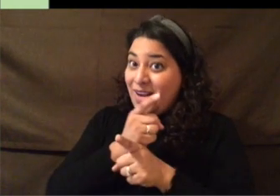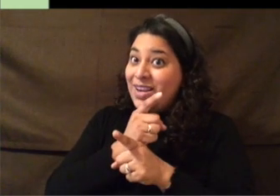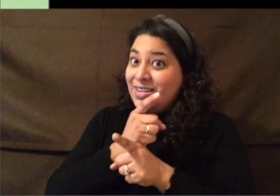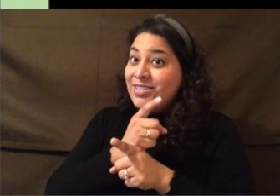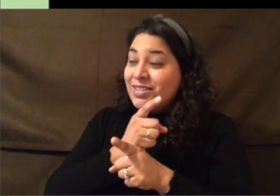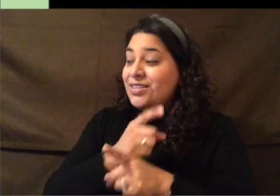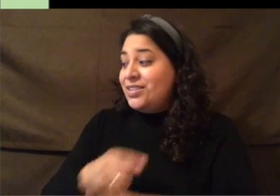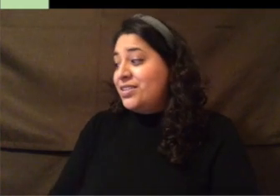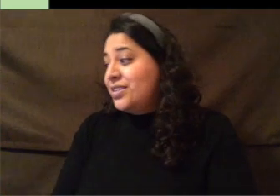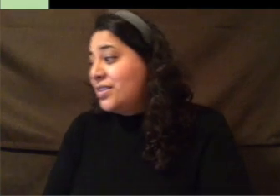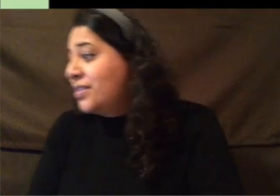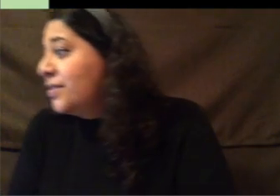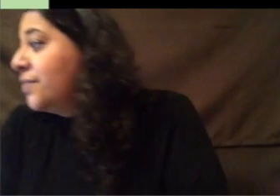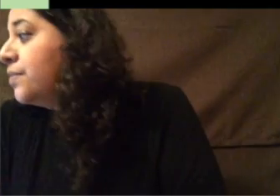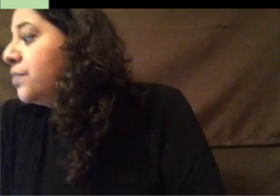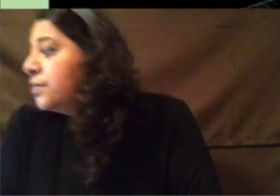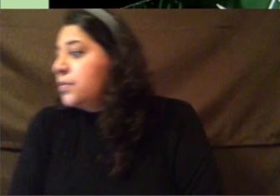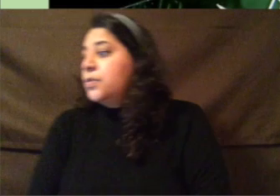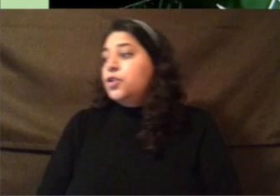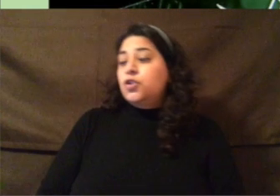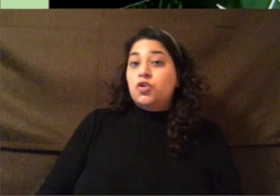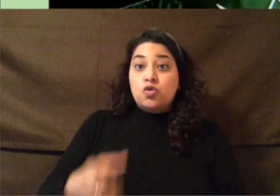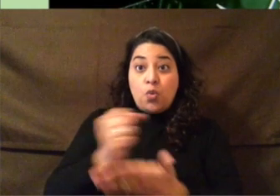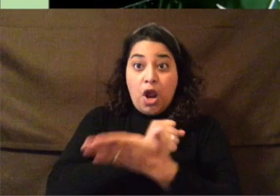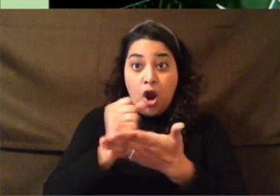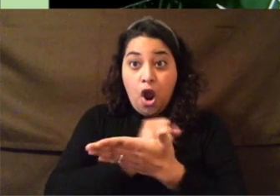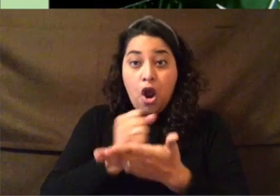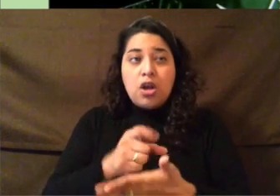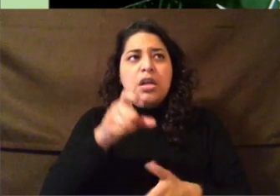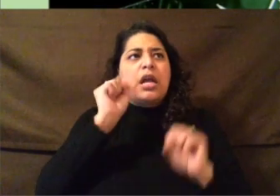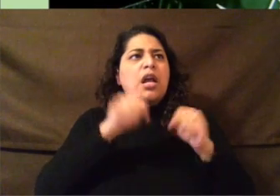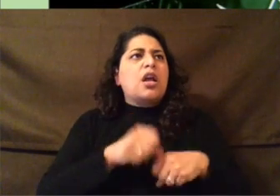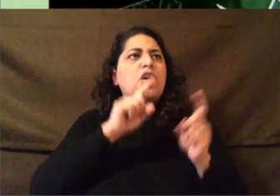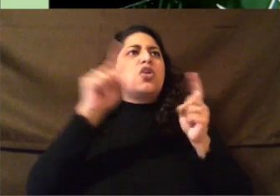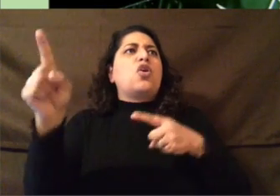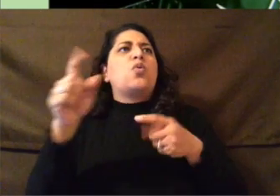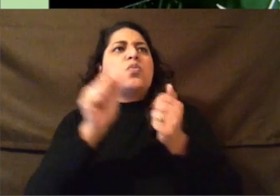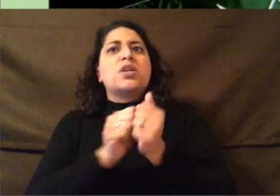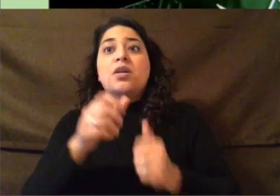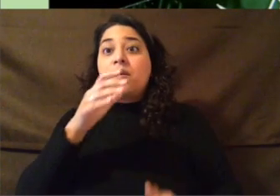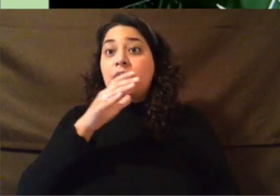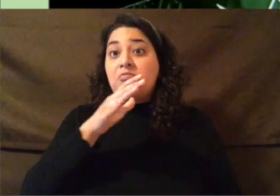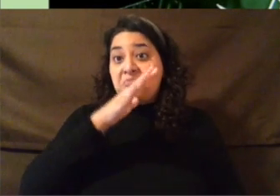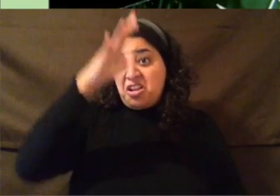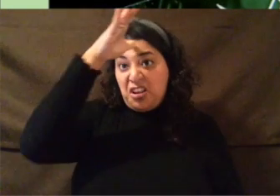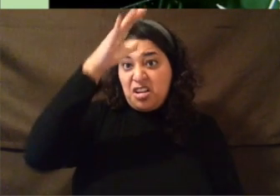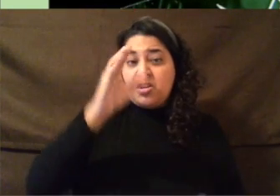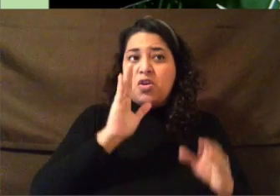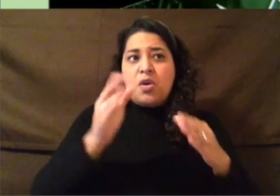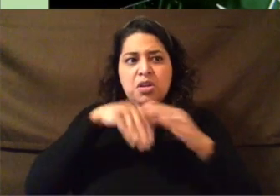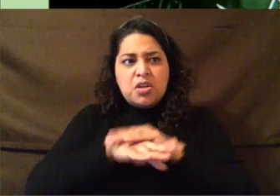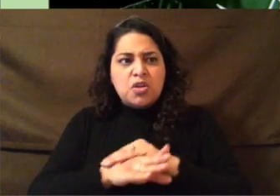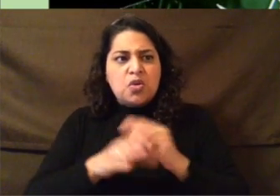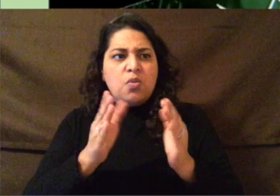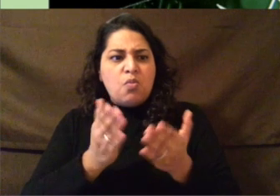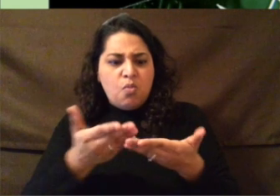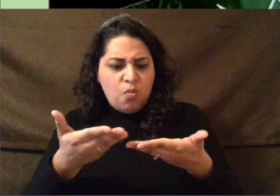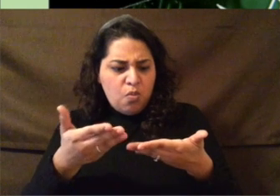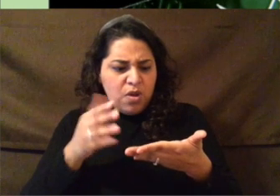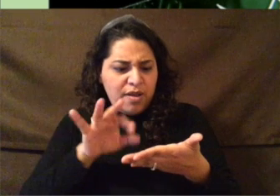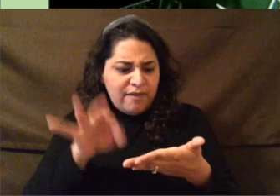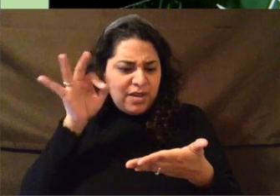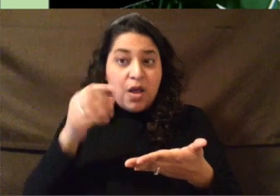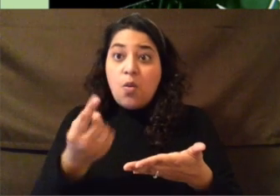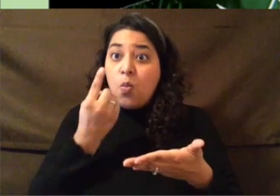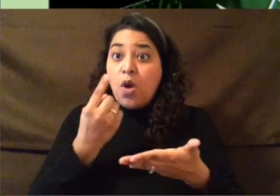interesting words. Okay, let's look. All right, credit cards. You could probably go with your parents' permission, go into their